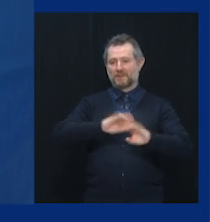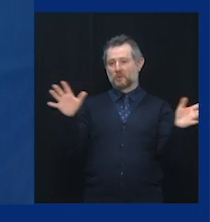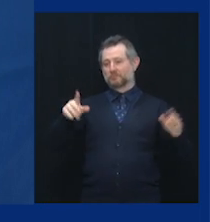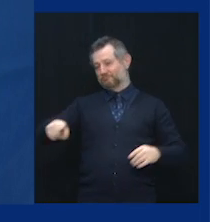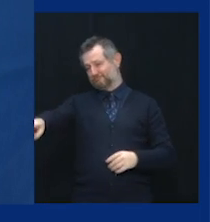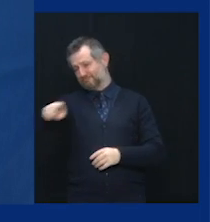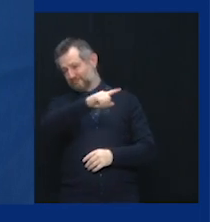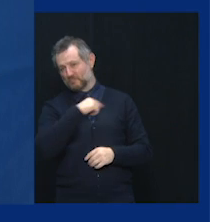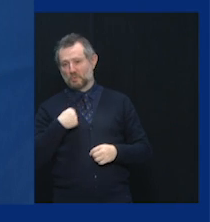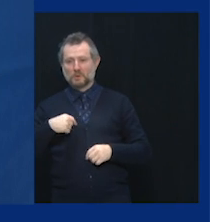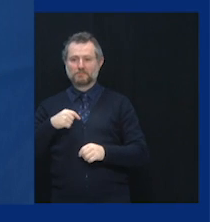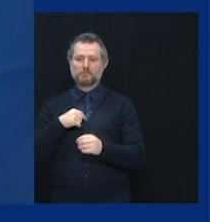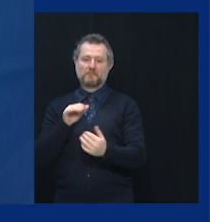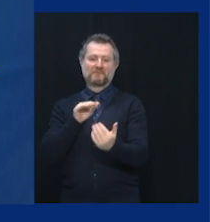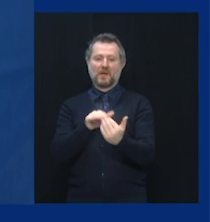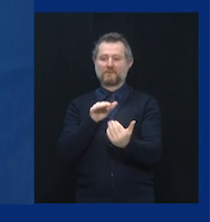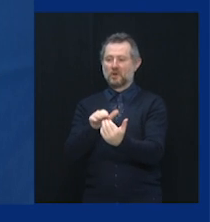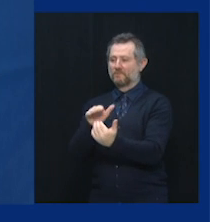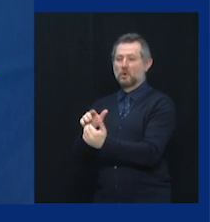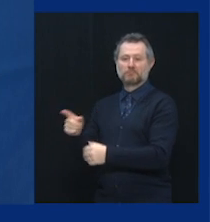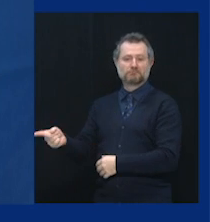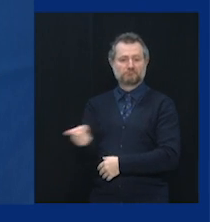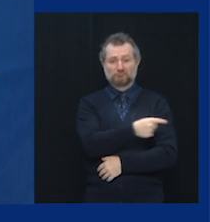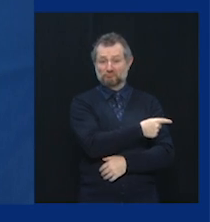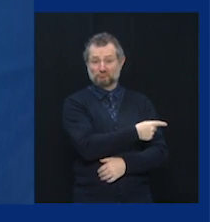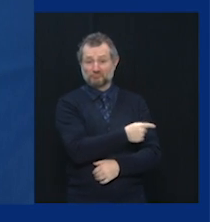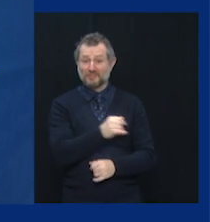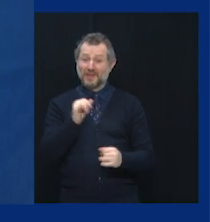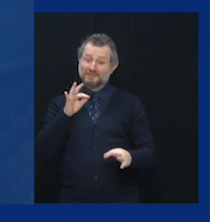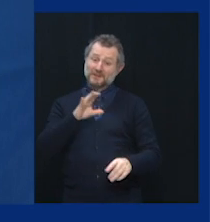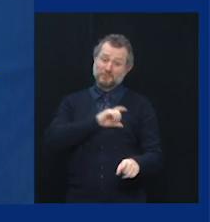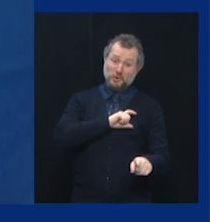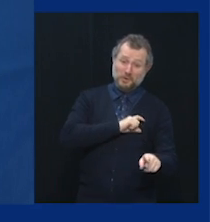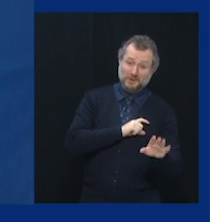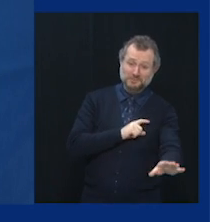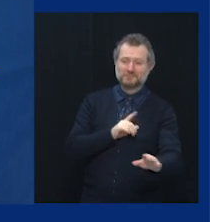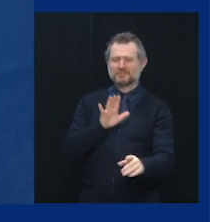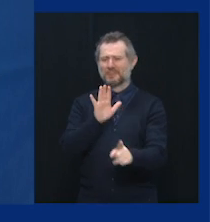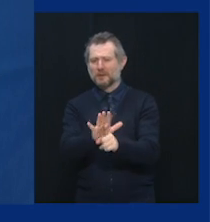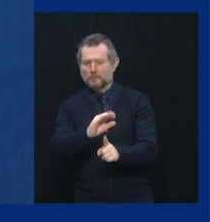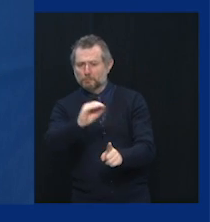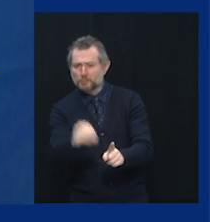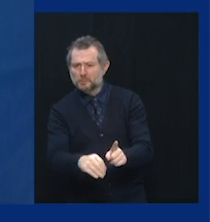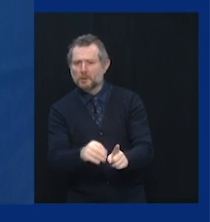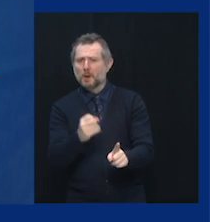give the police dosage to 65 plus, then the police don't get it. If you give the 65 dosage